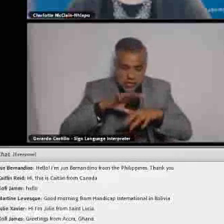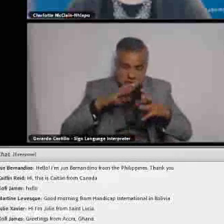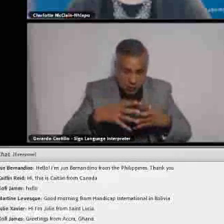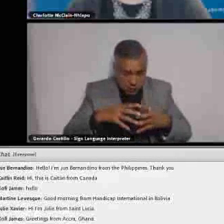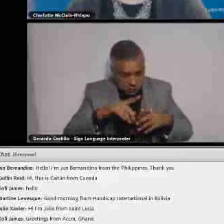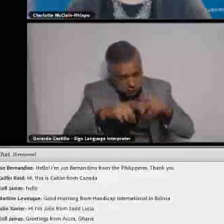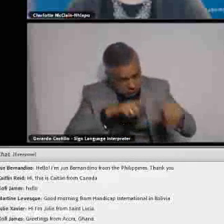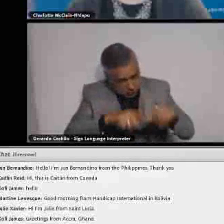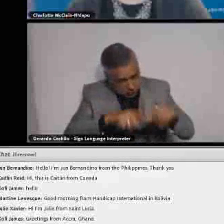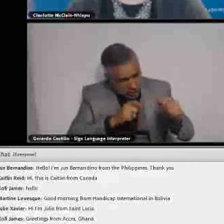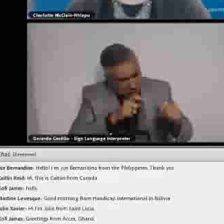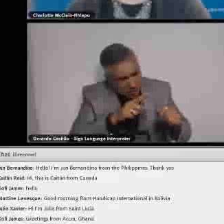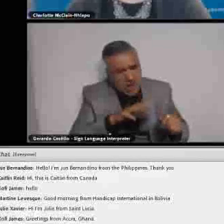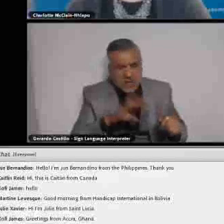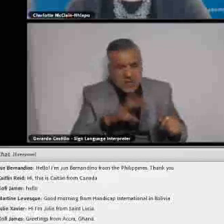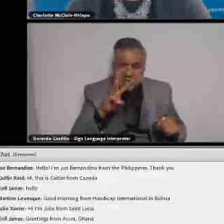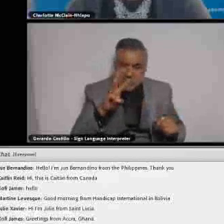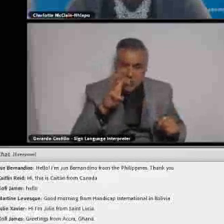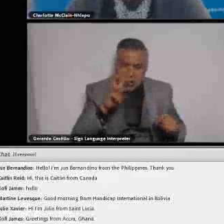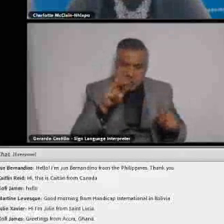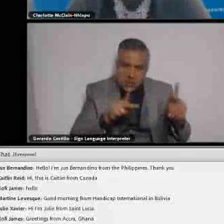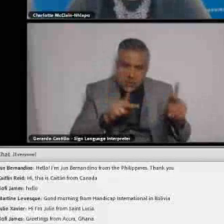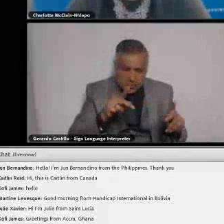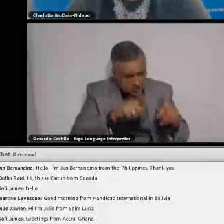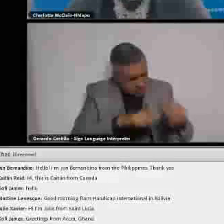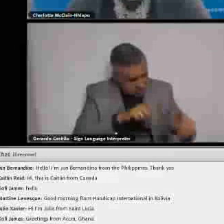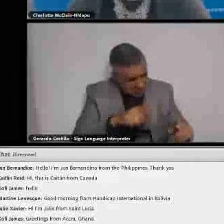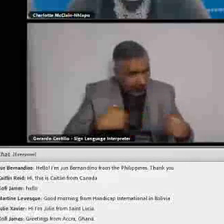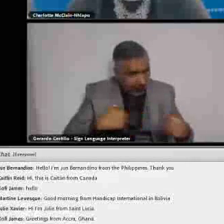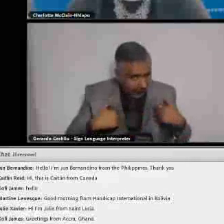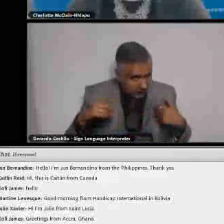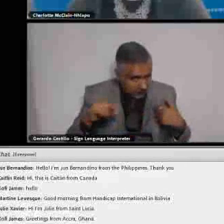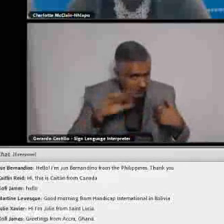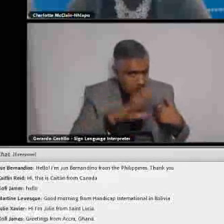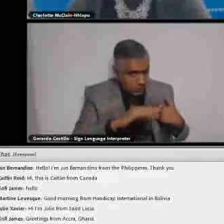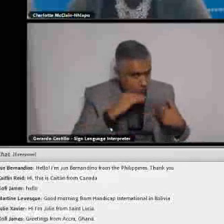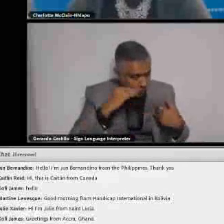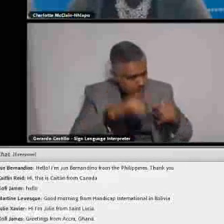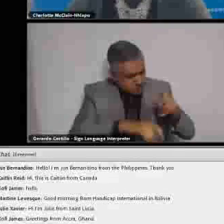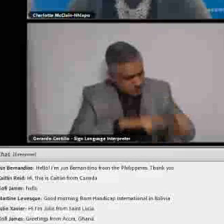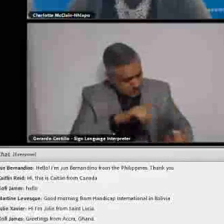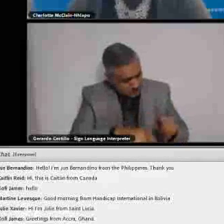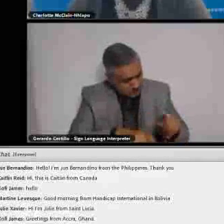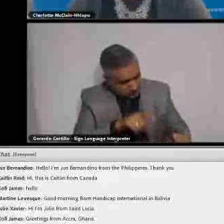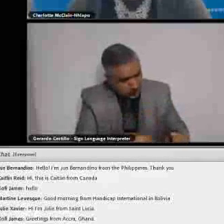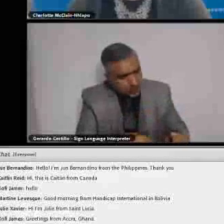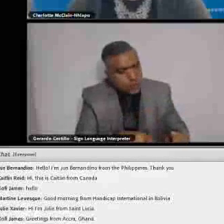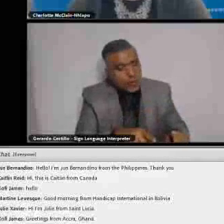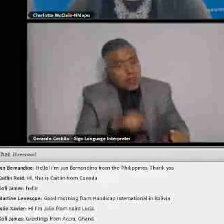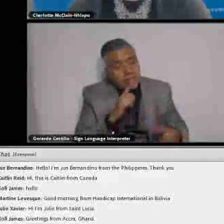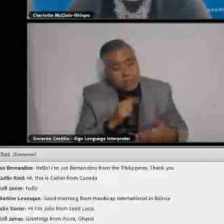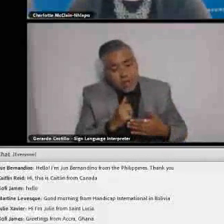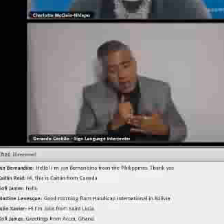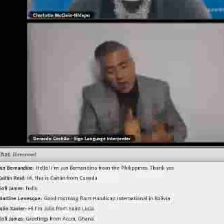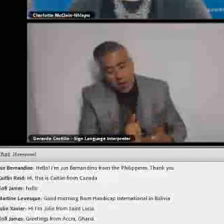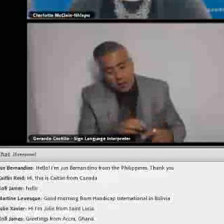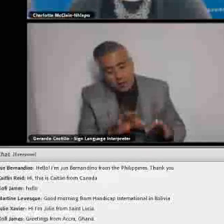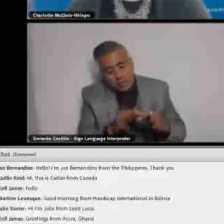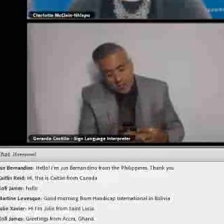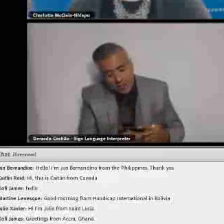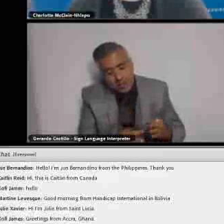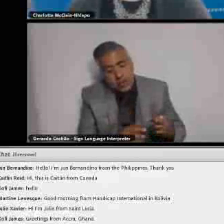about 600 people with disabilities at their homes. They helped those families develop